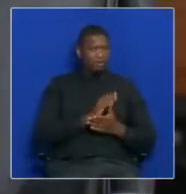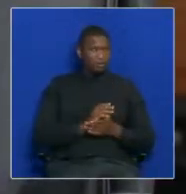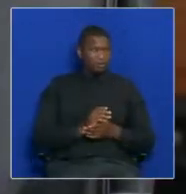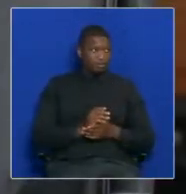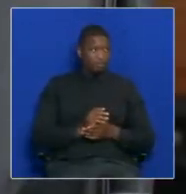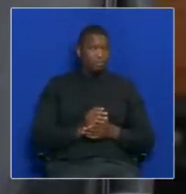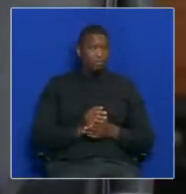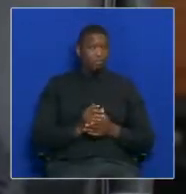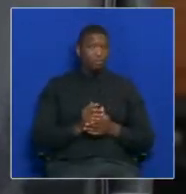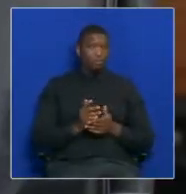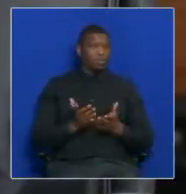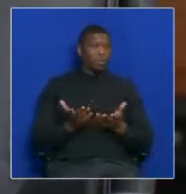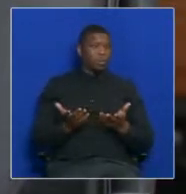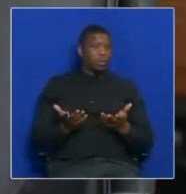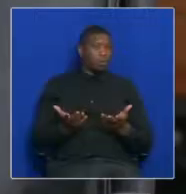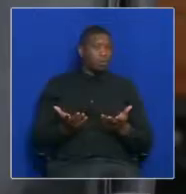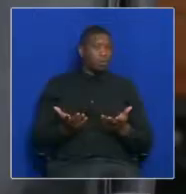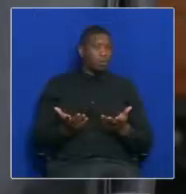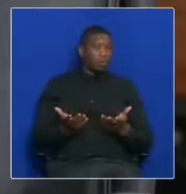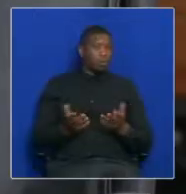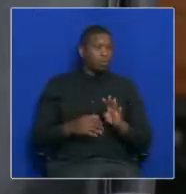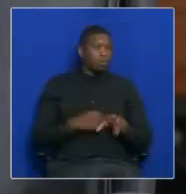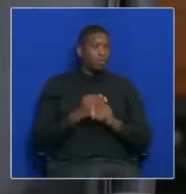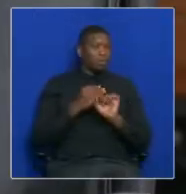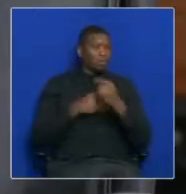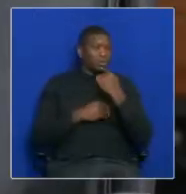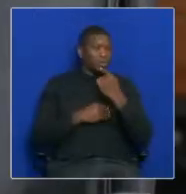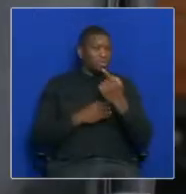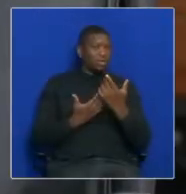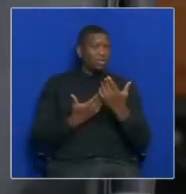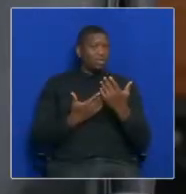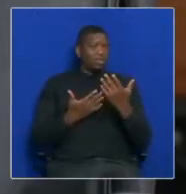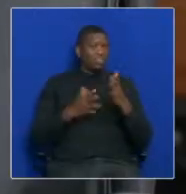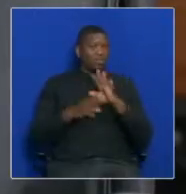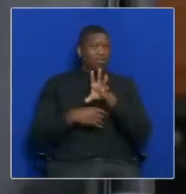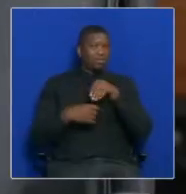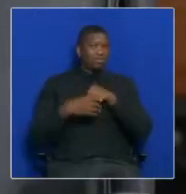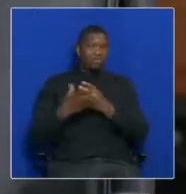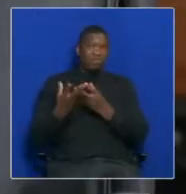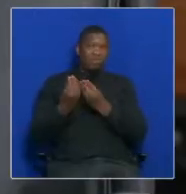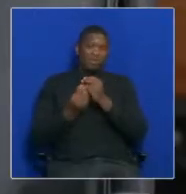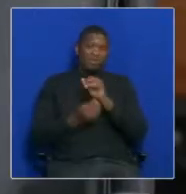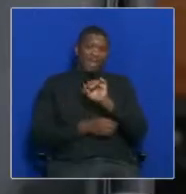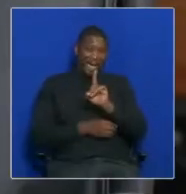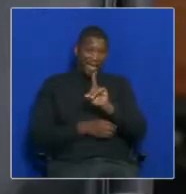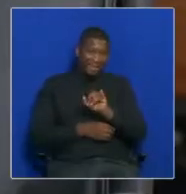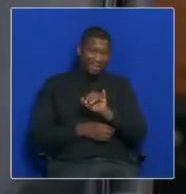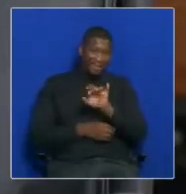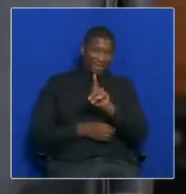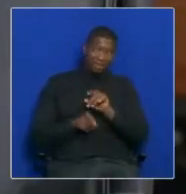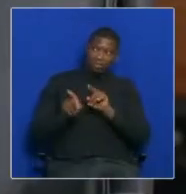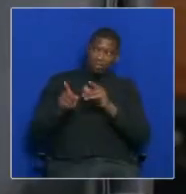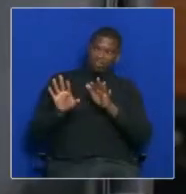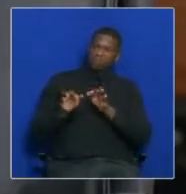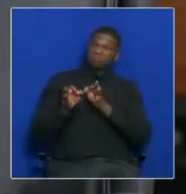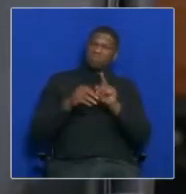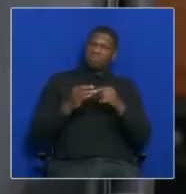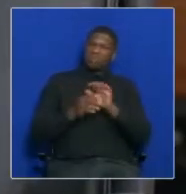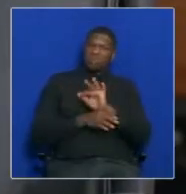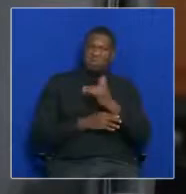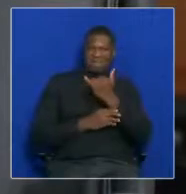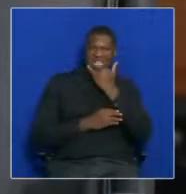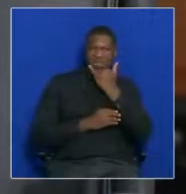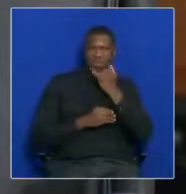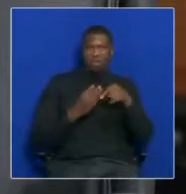So, and you say that in then discussions with the ID, she would raise displeasure about them